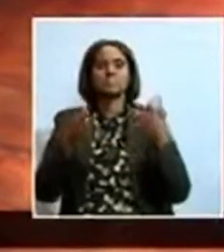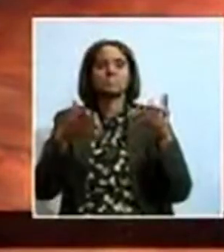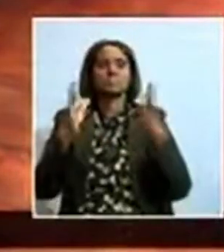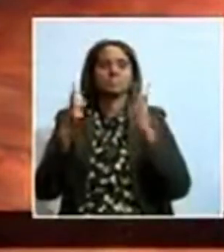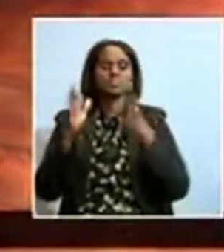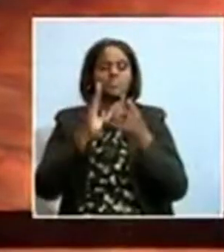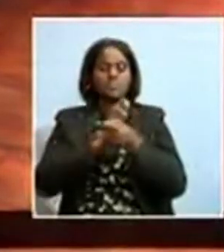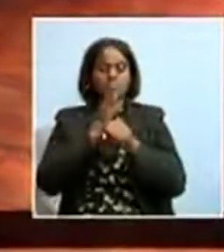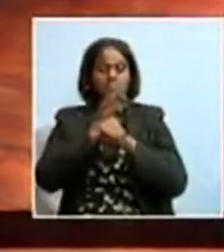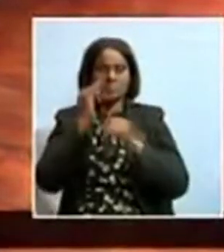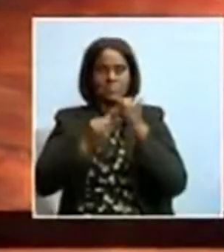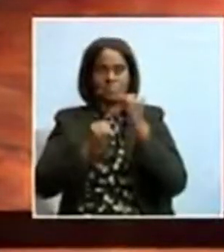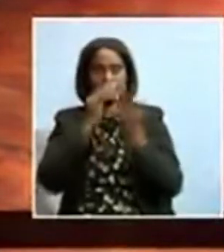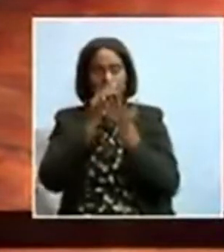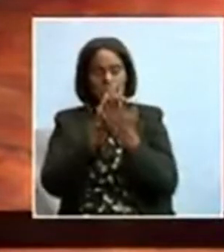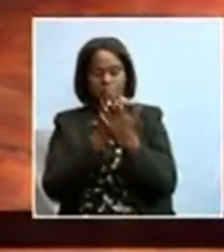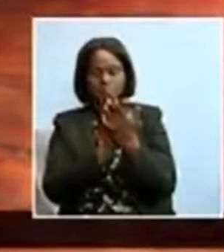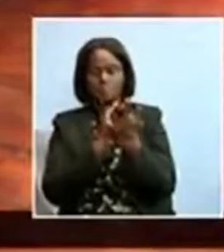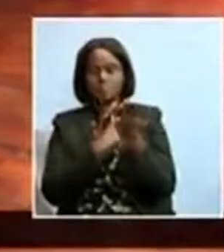followed by that list.